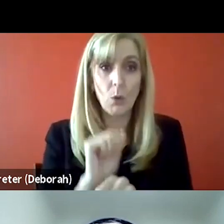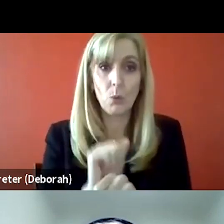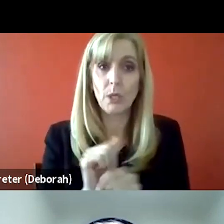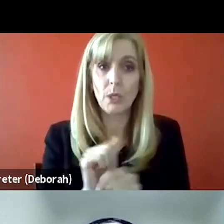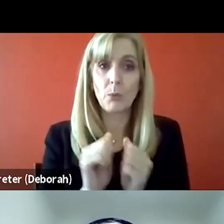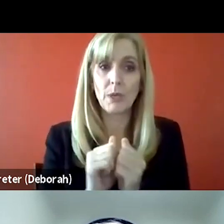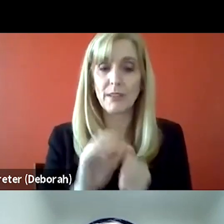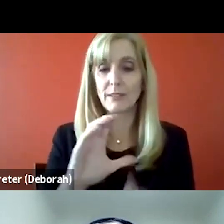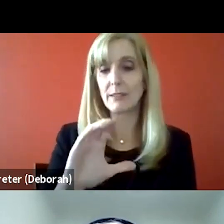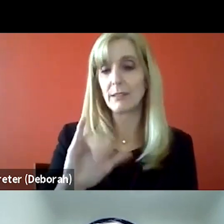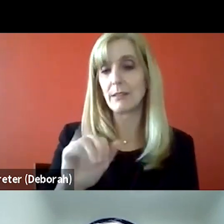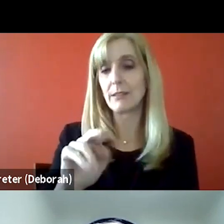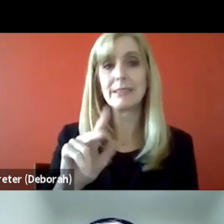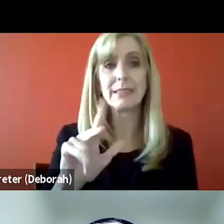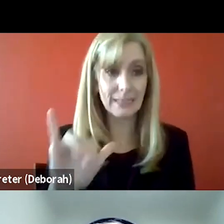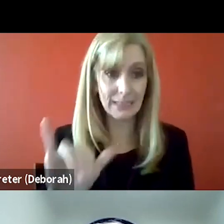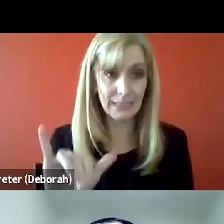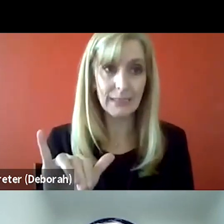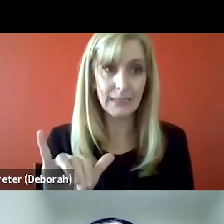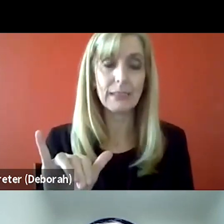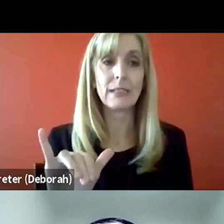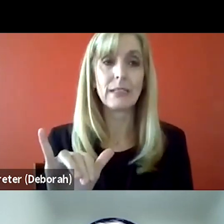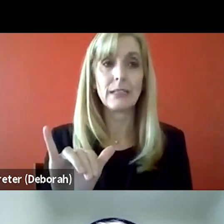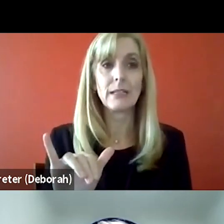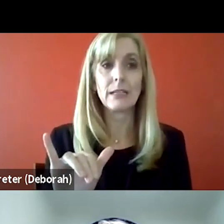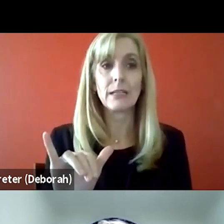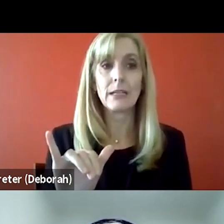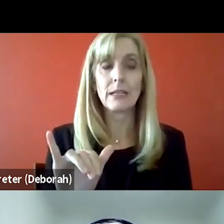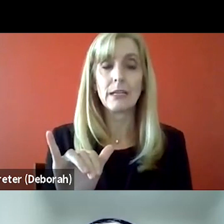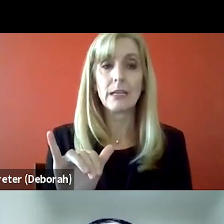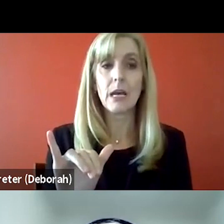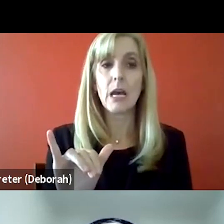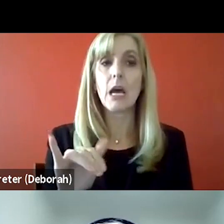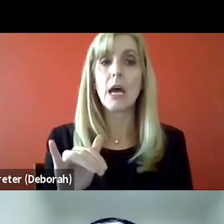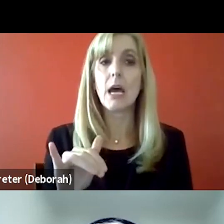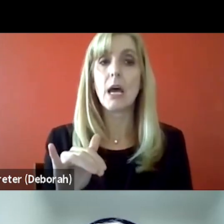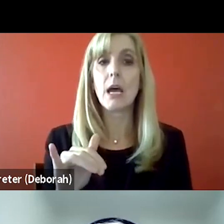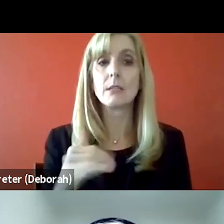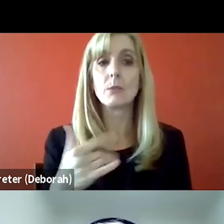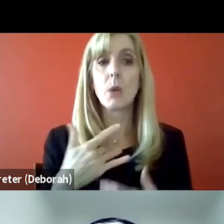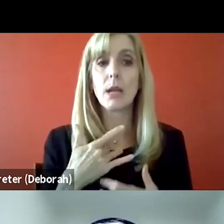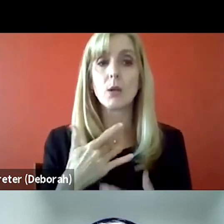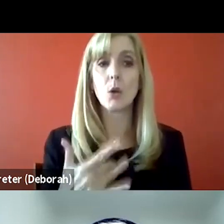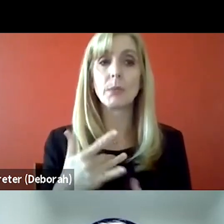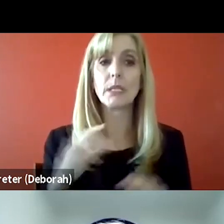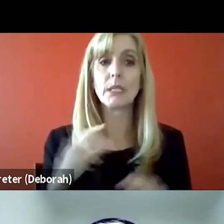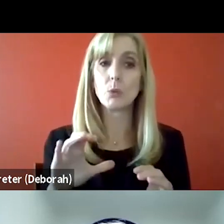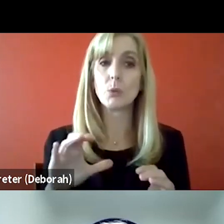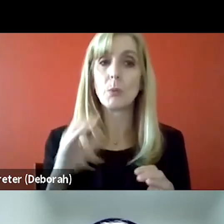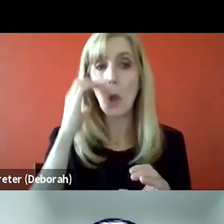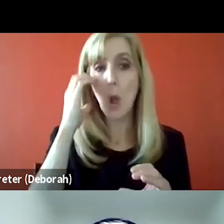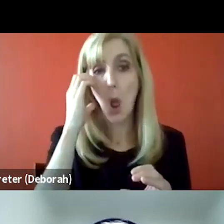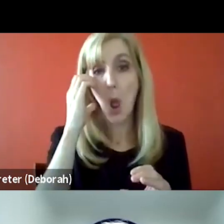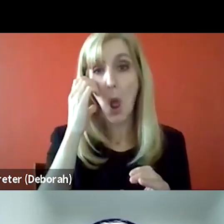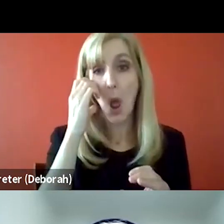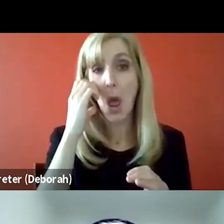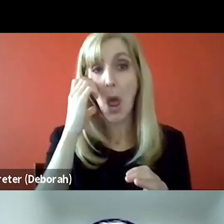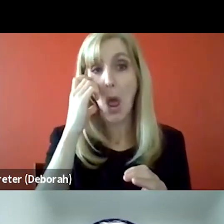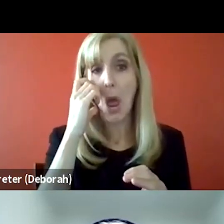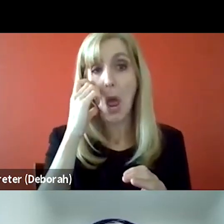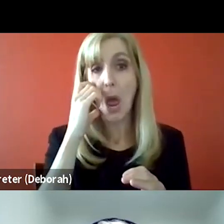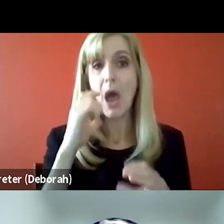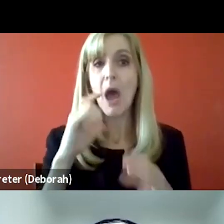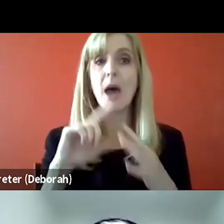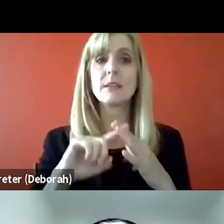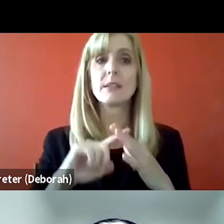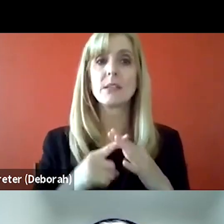Zielinski, and I'm happy. And so what I normally do is to start the process, you go to the I'm Happy